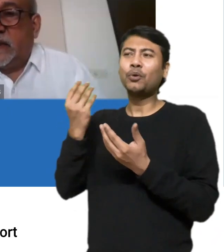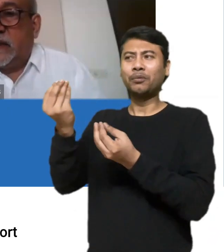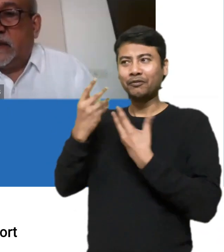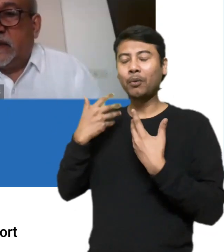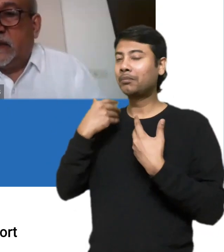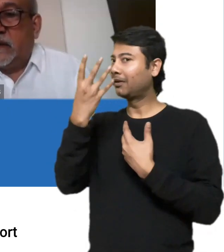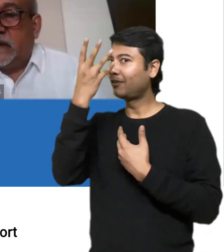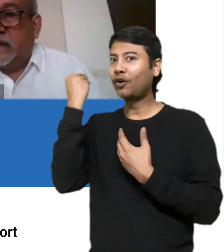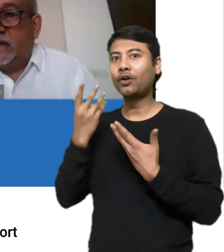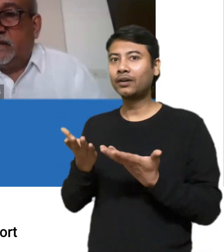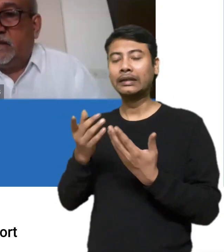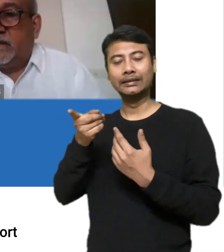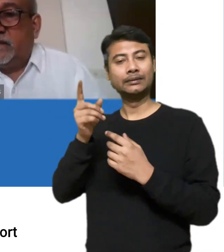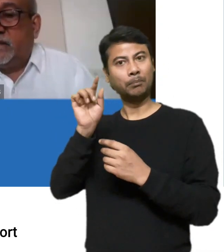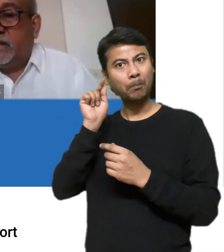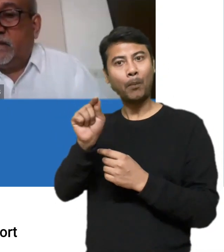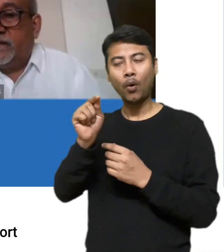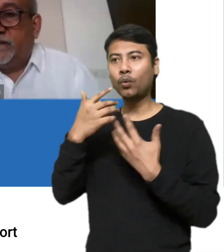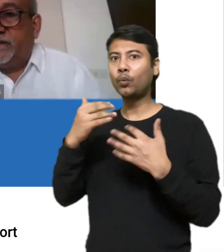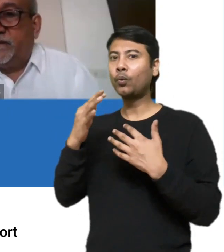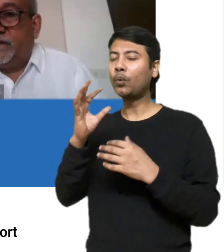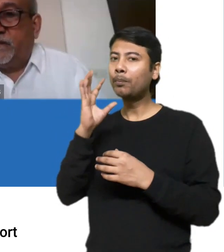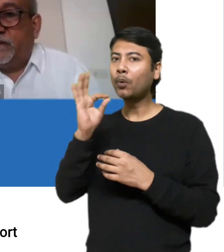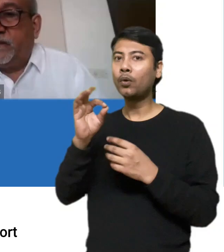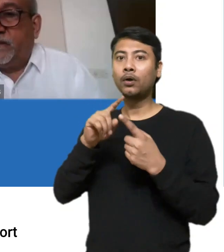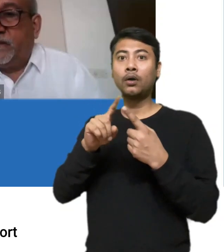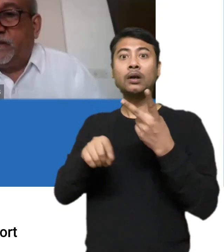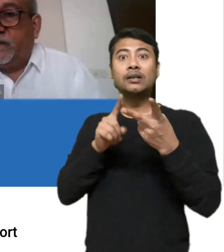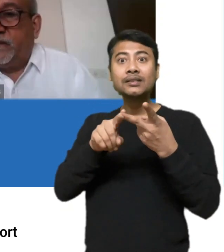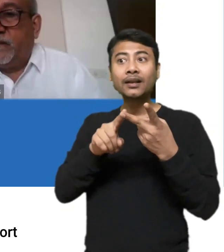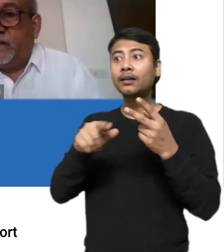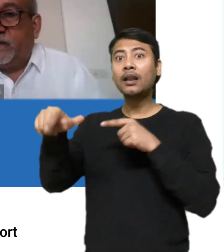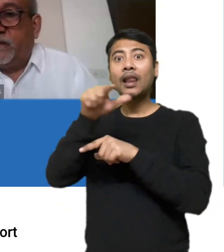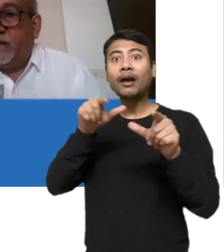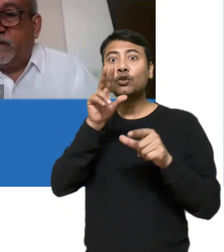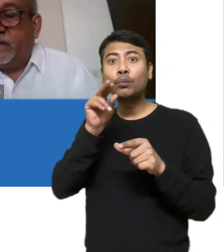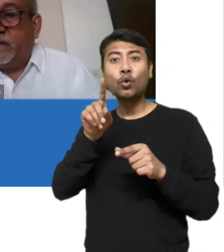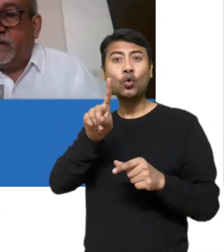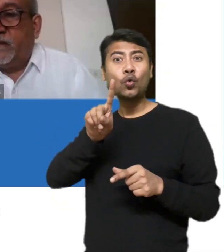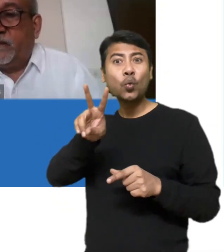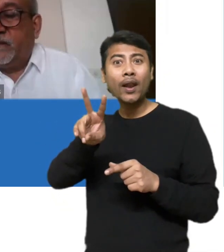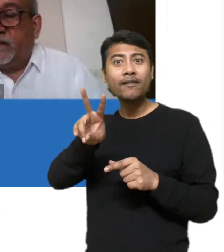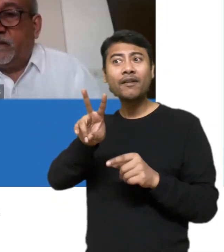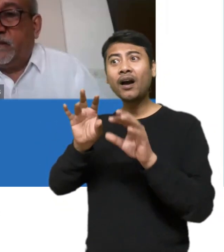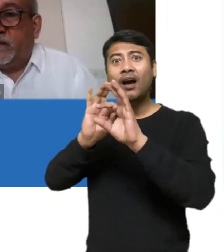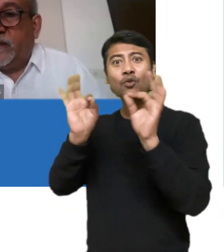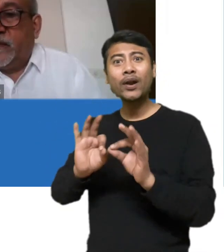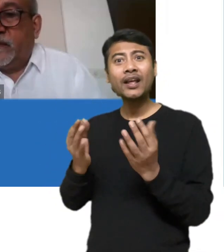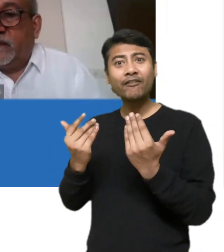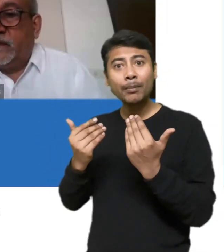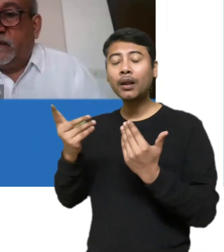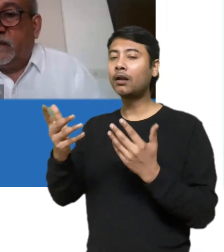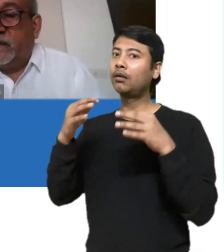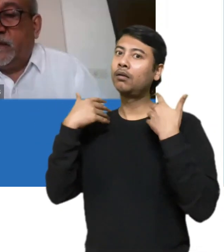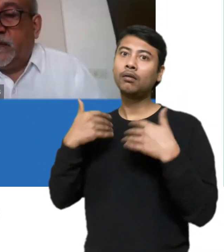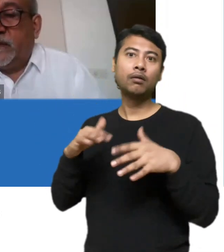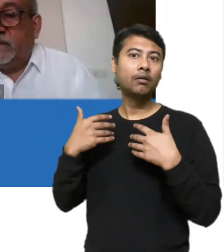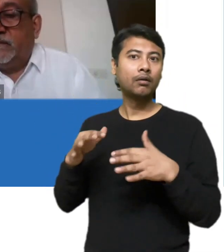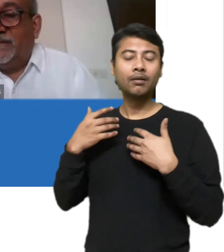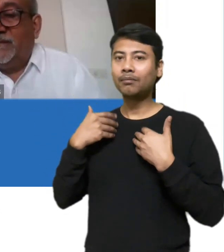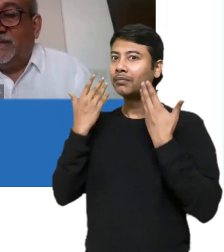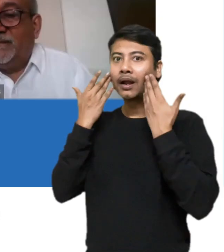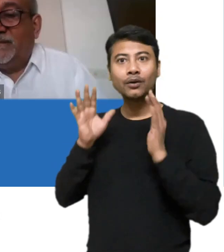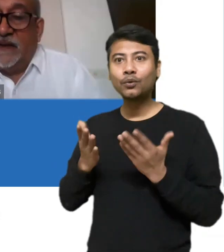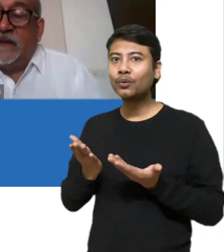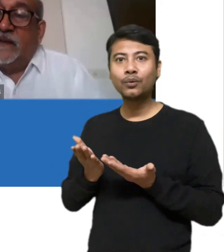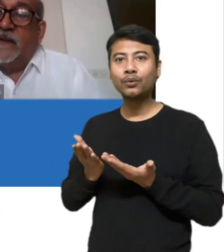second is, uh, we did not know 12 languages that you support, which is really great. And I